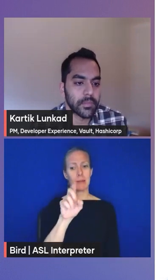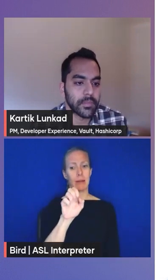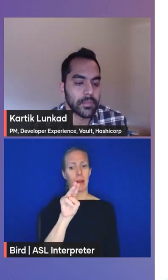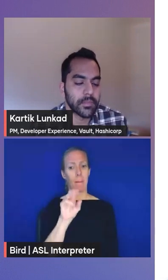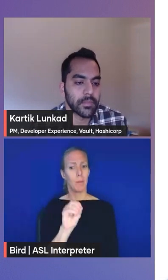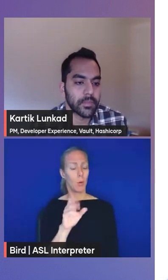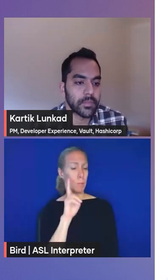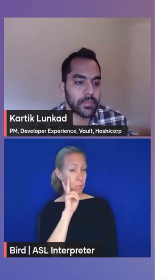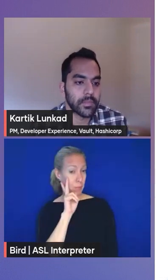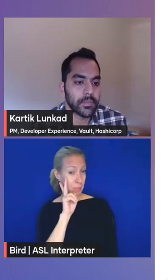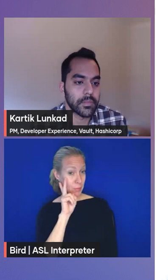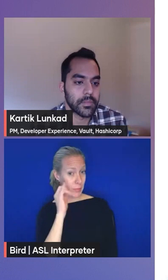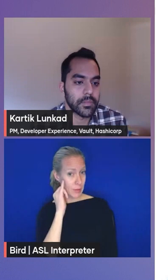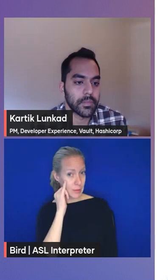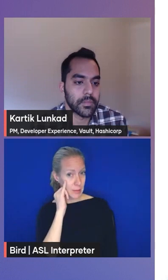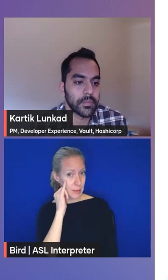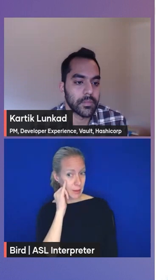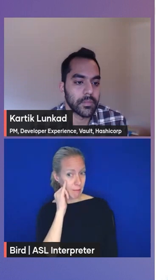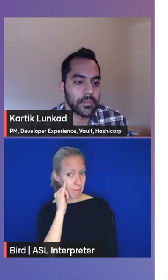demo